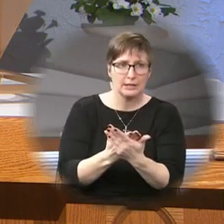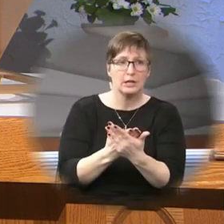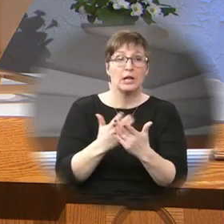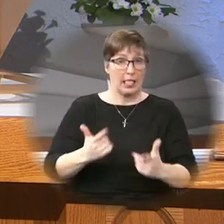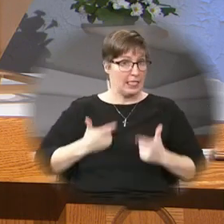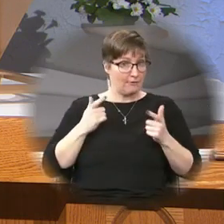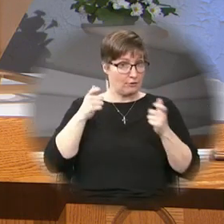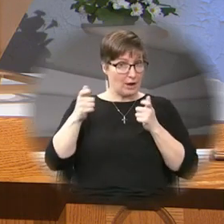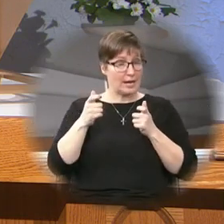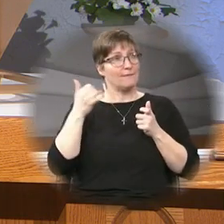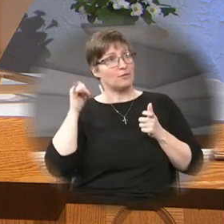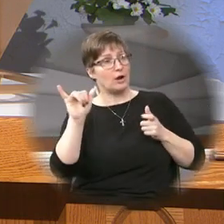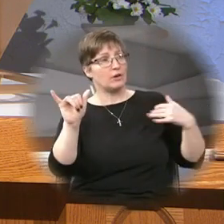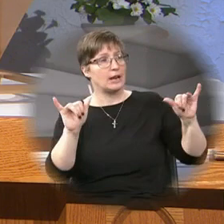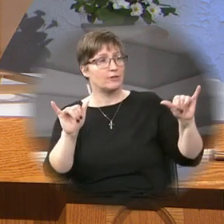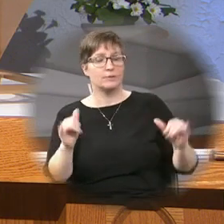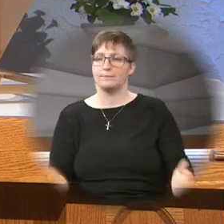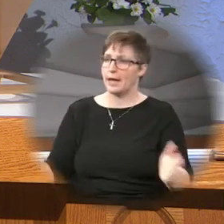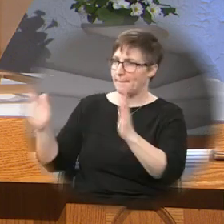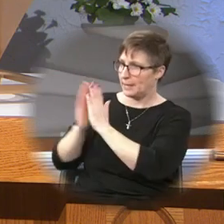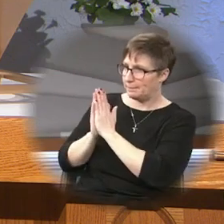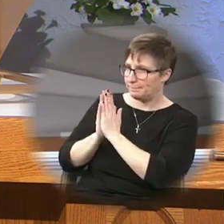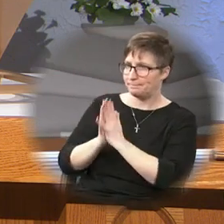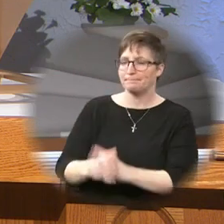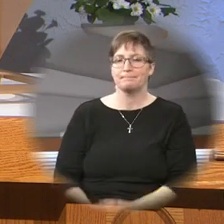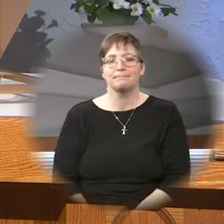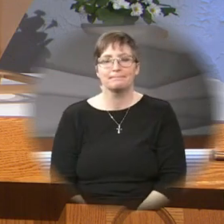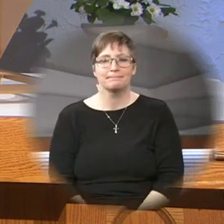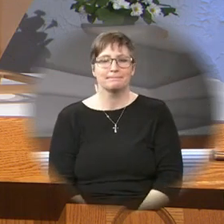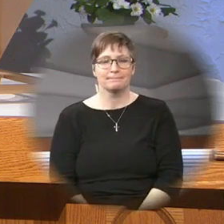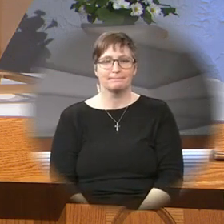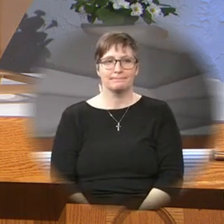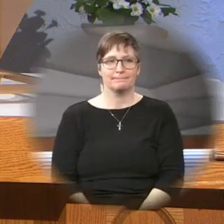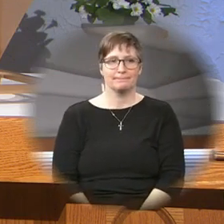who live and reign forever and ever. Amen.